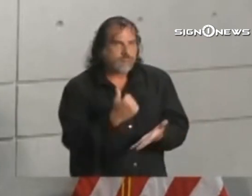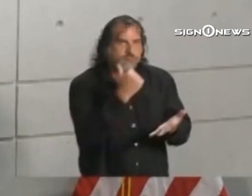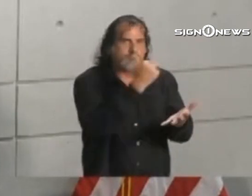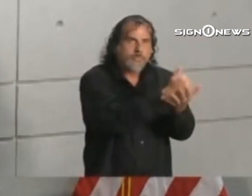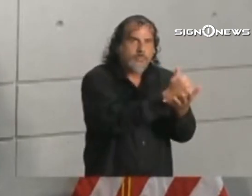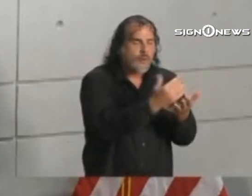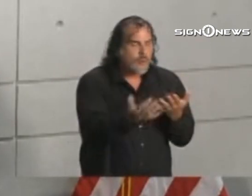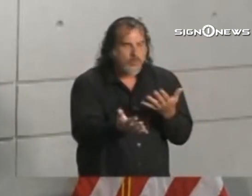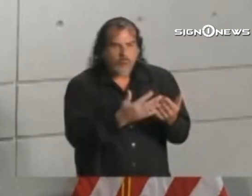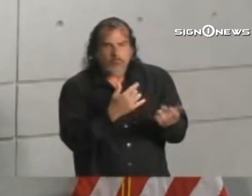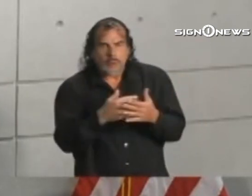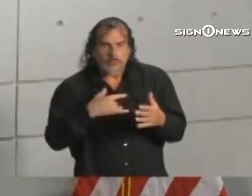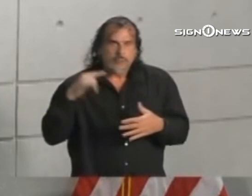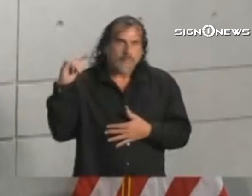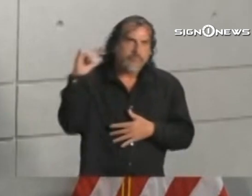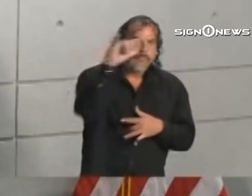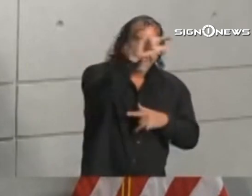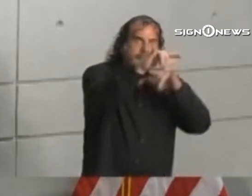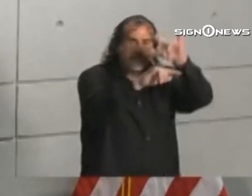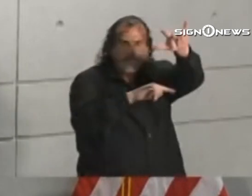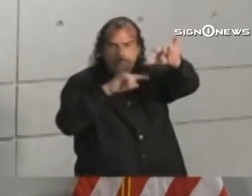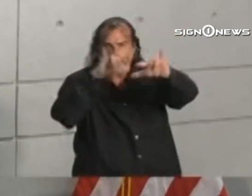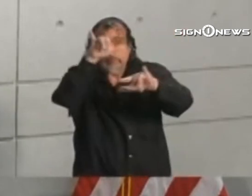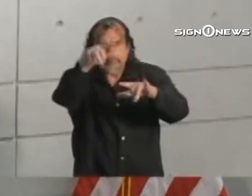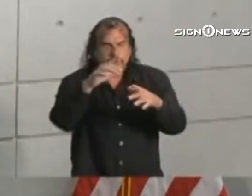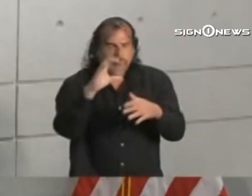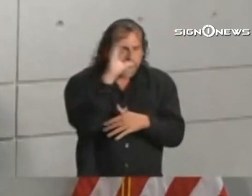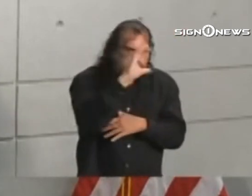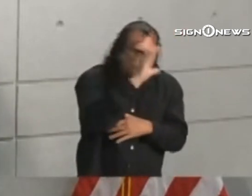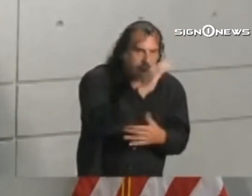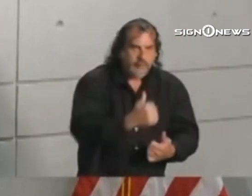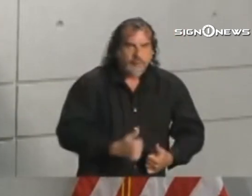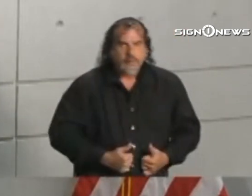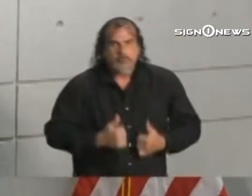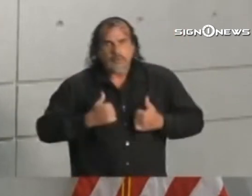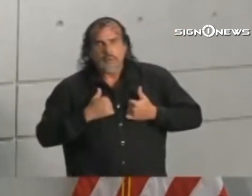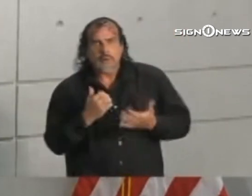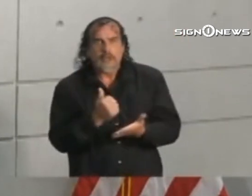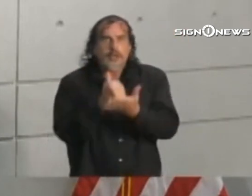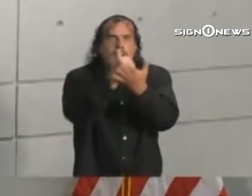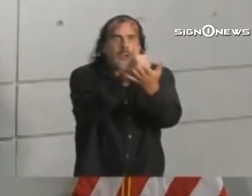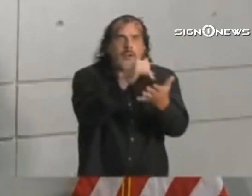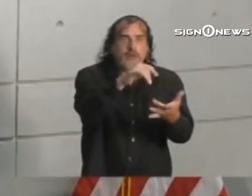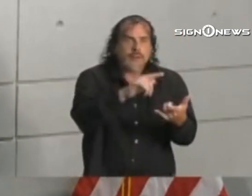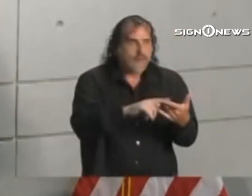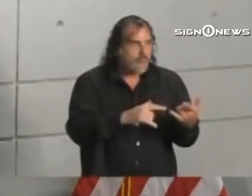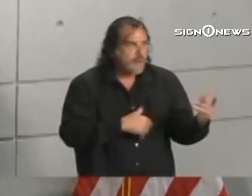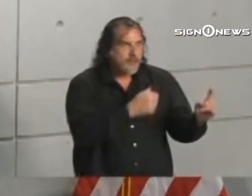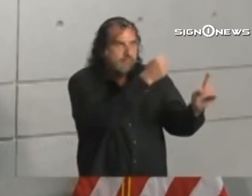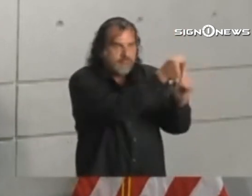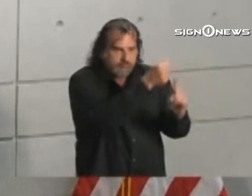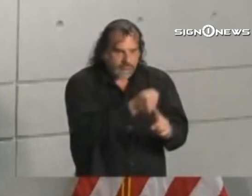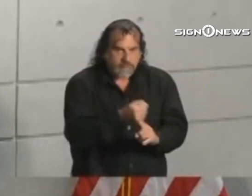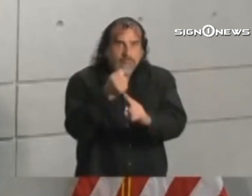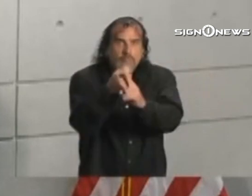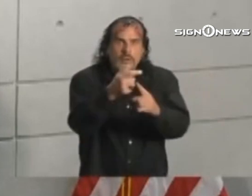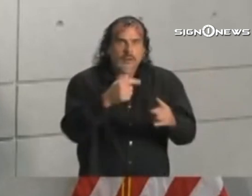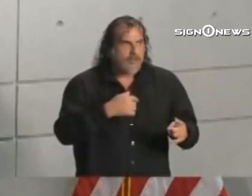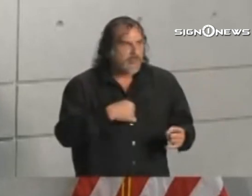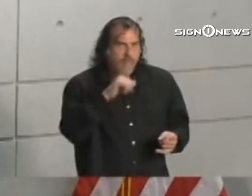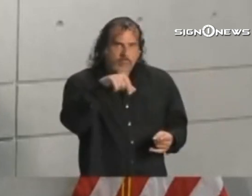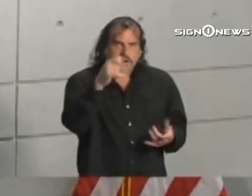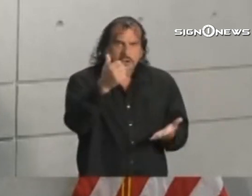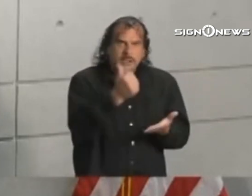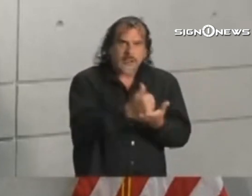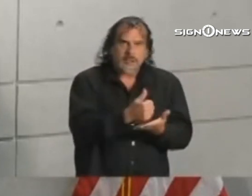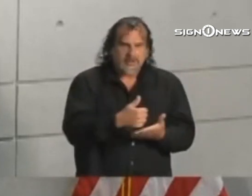be flying assets, search and rescue, things such as that, when they are hit. And should we need additional resources, which,